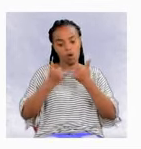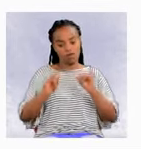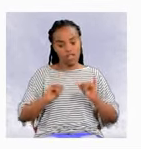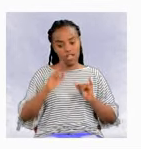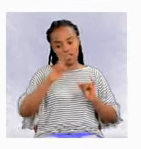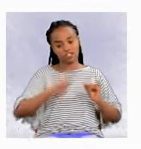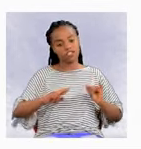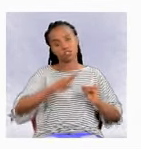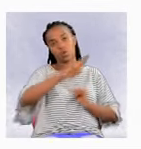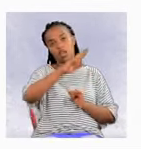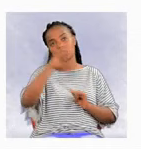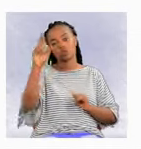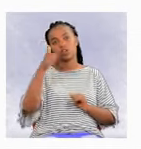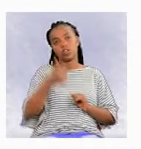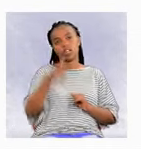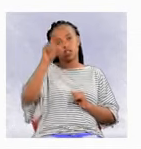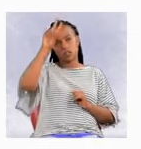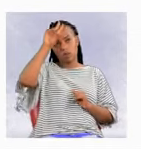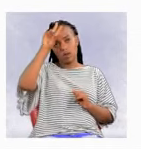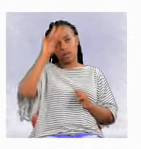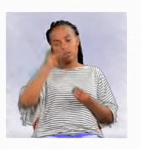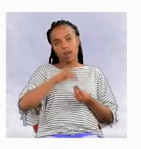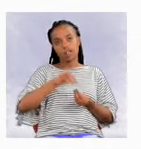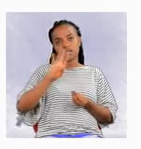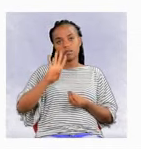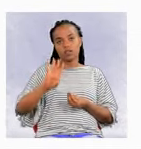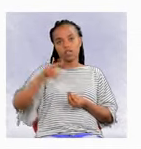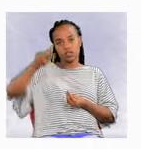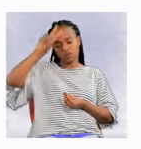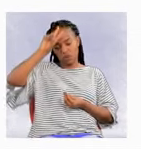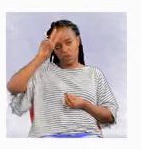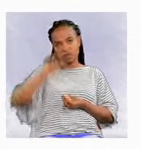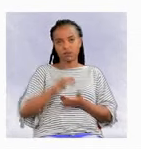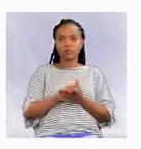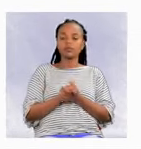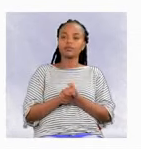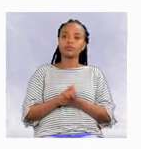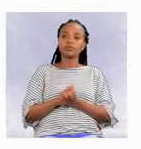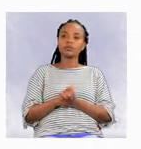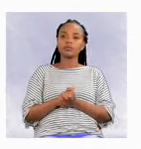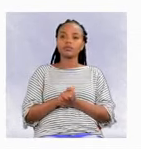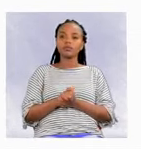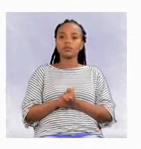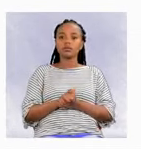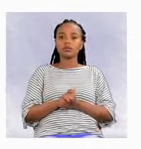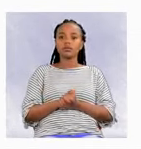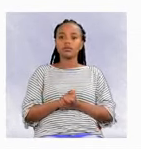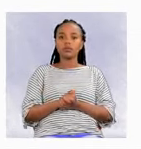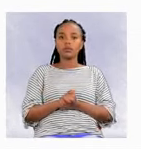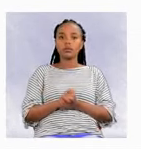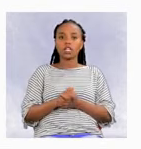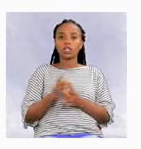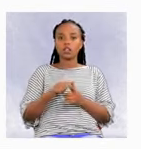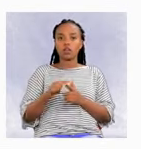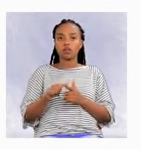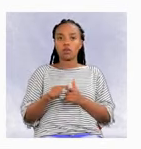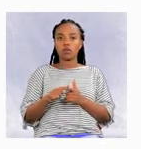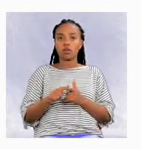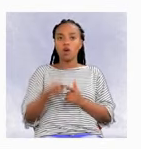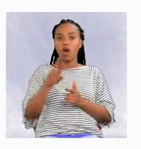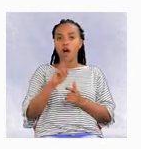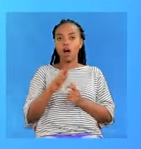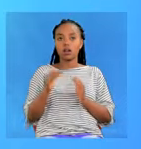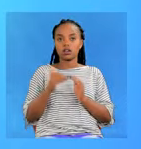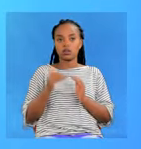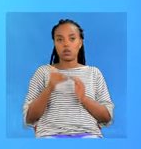of a squared plus b squared. Therefore, r is